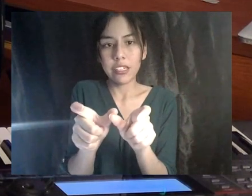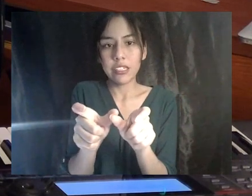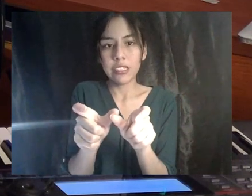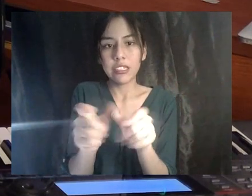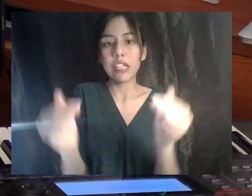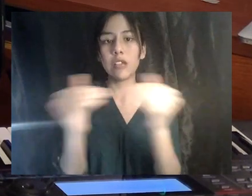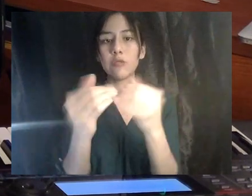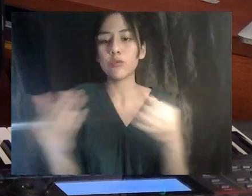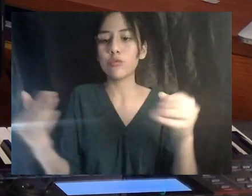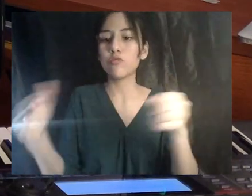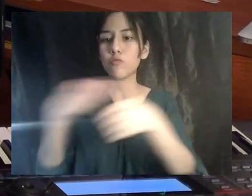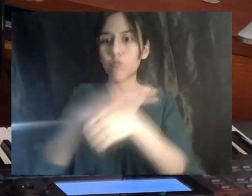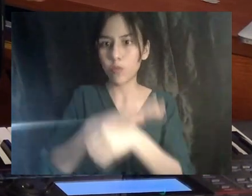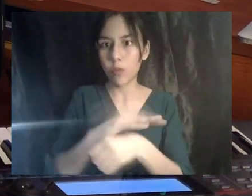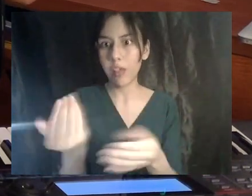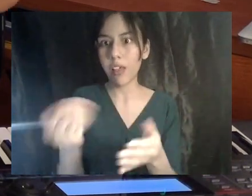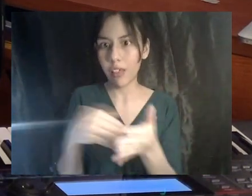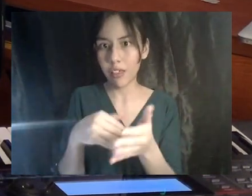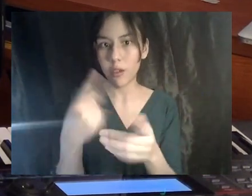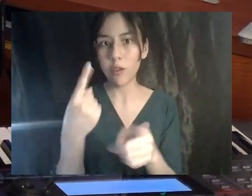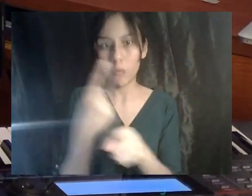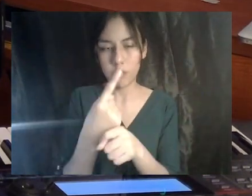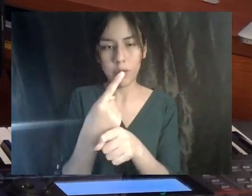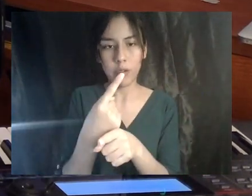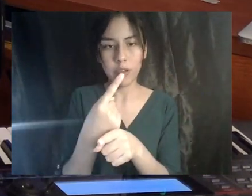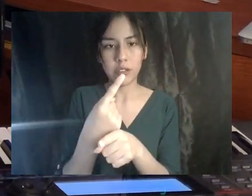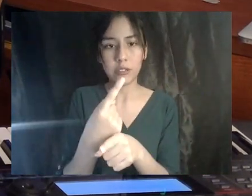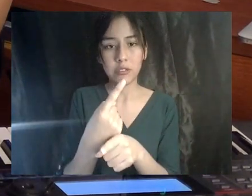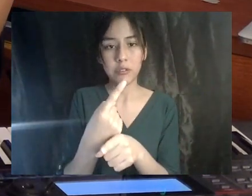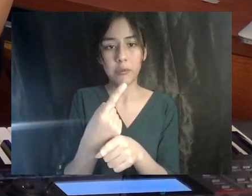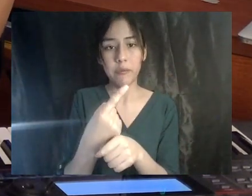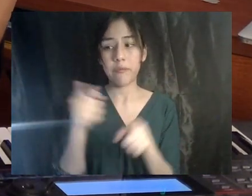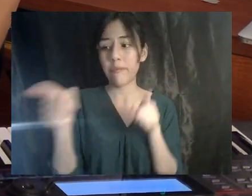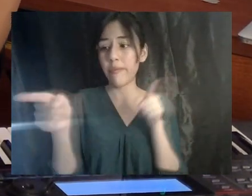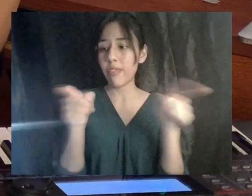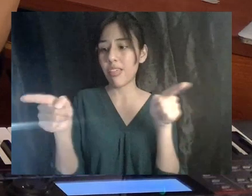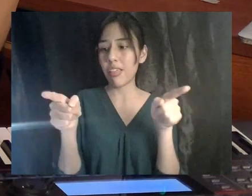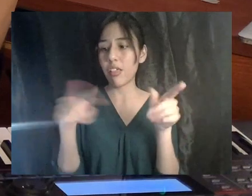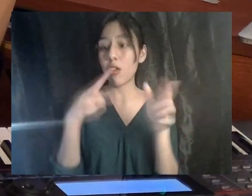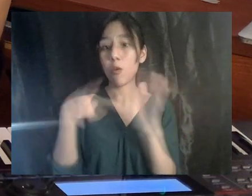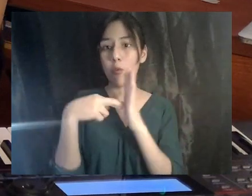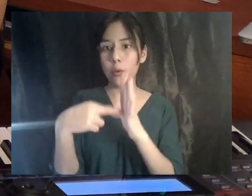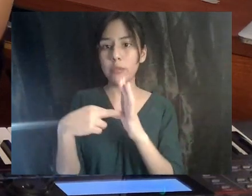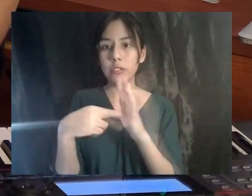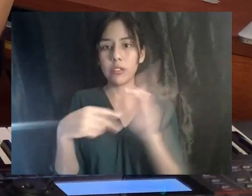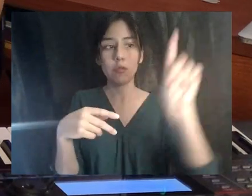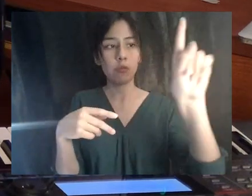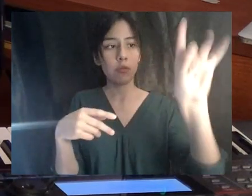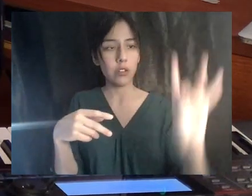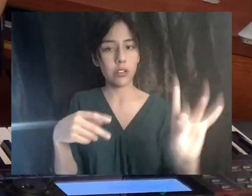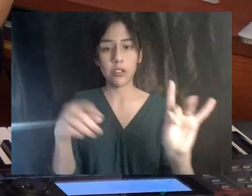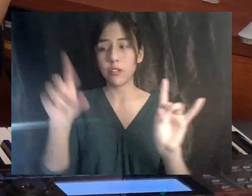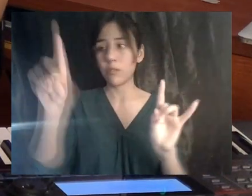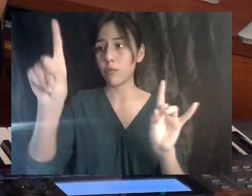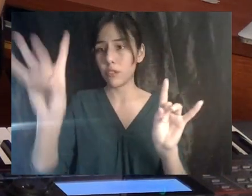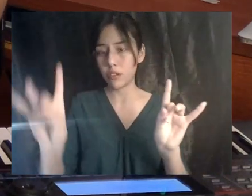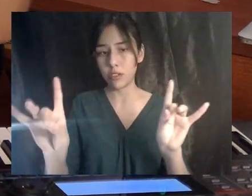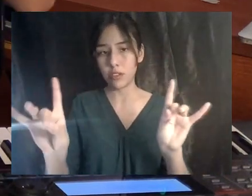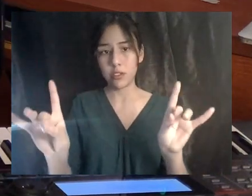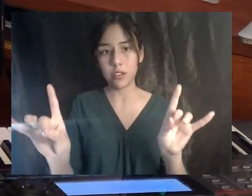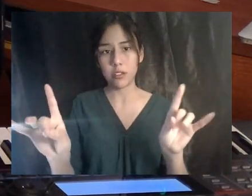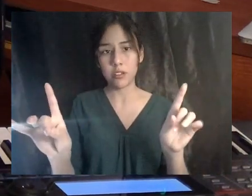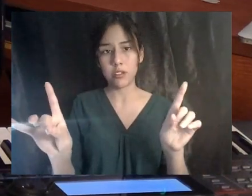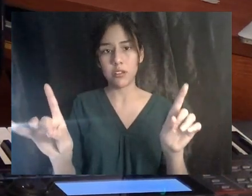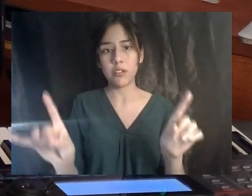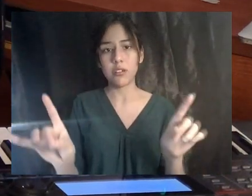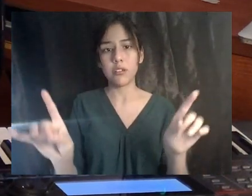full Twix. So these 2 halves symbolize your eighth notes, 2 different eighth notes,